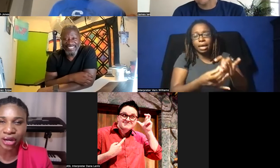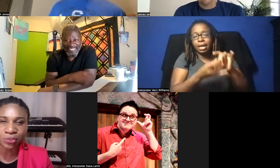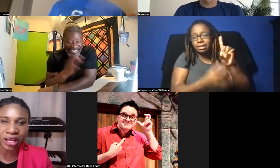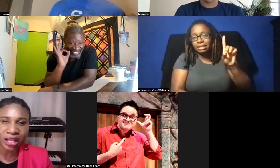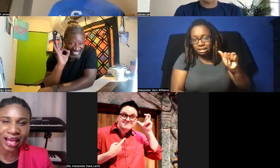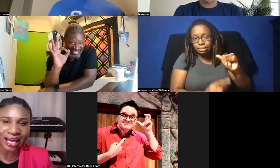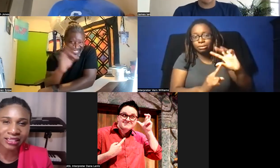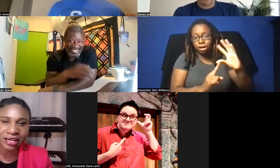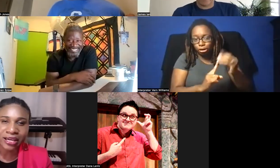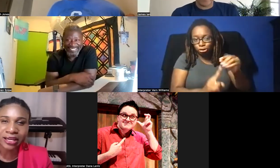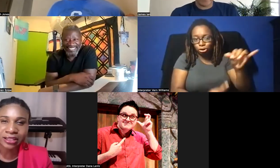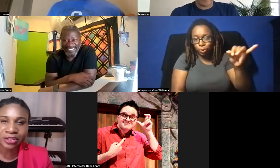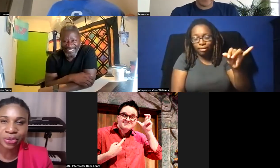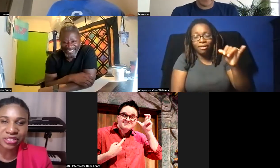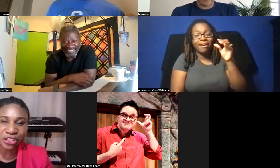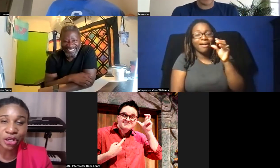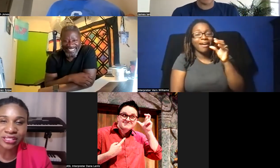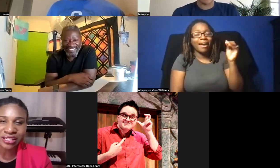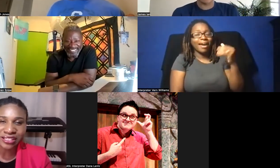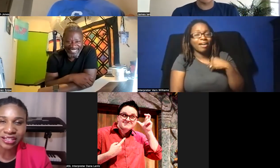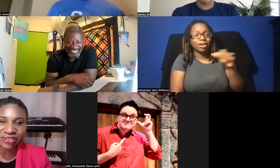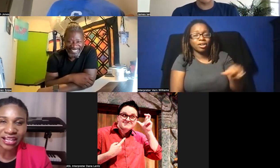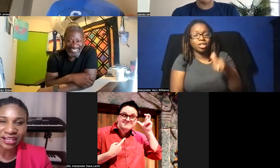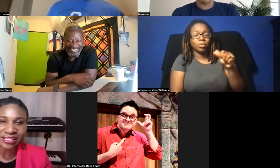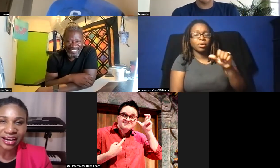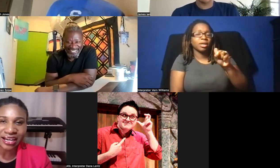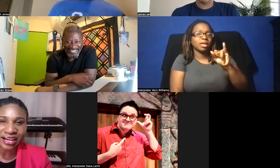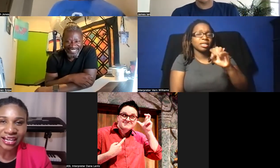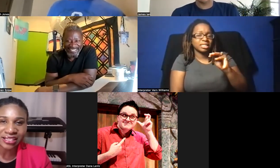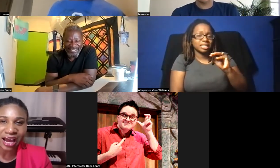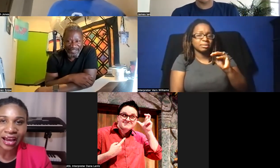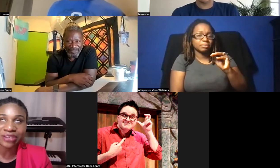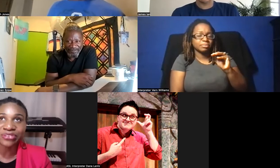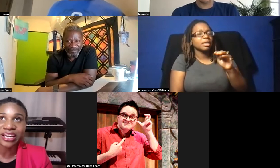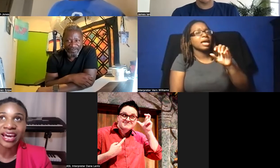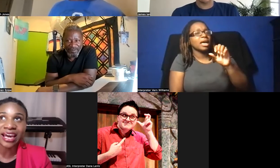culture, as well as there's an organization called Sins Invalid,